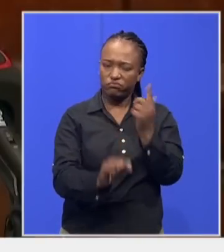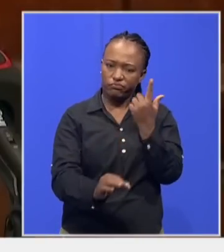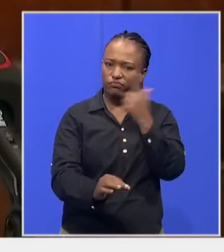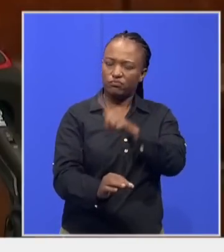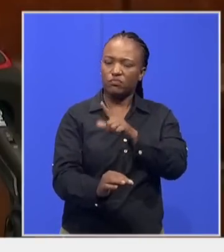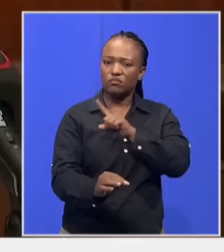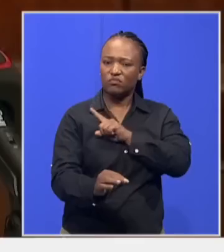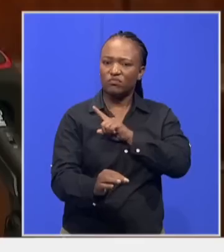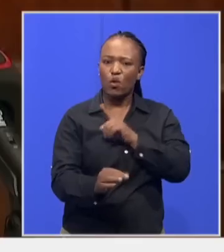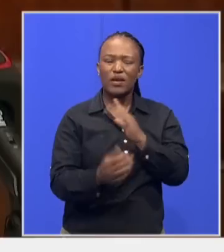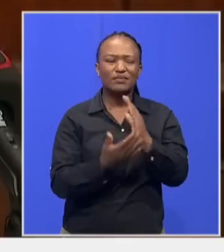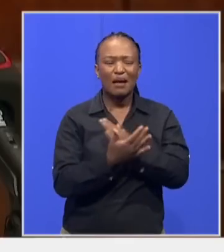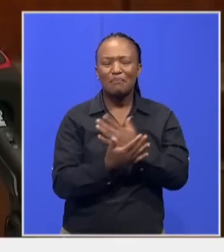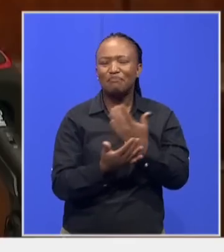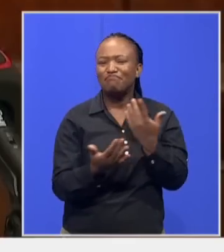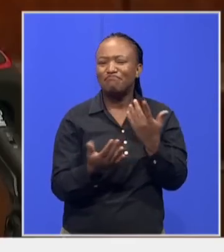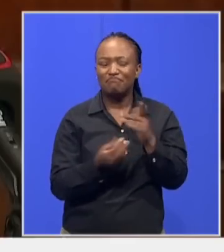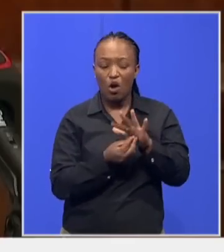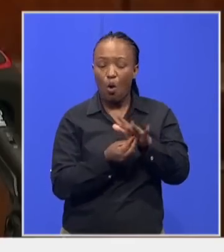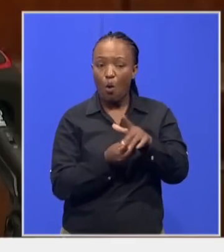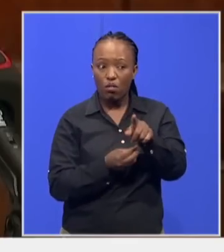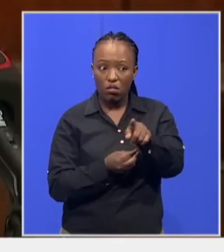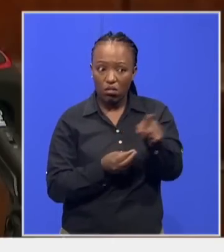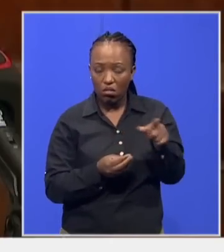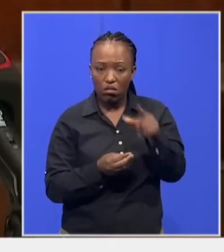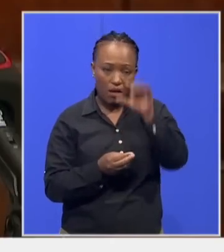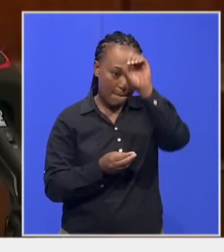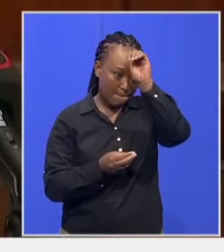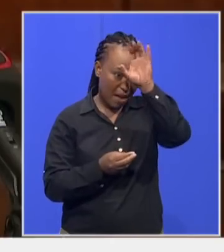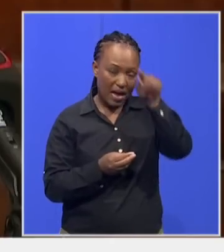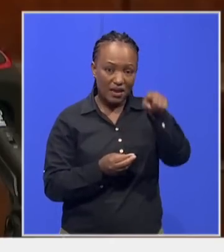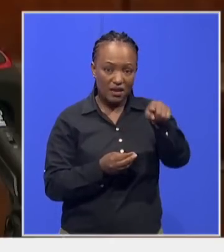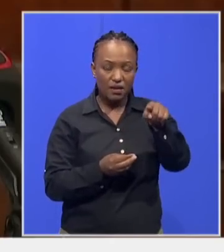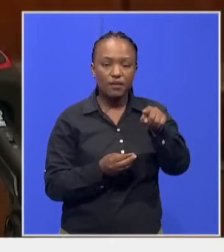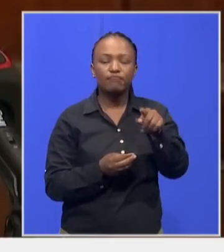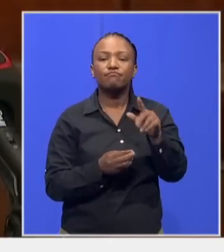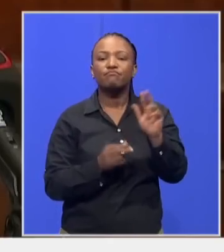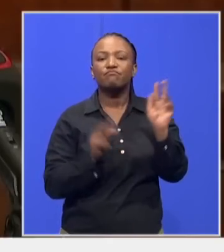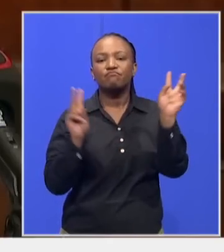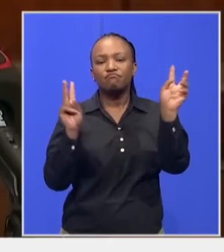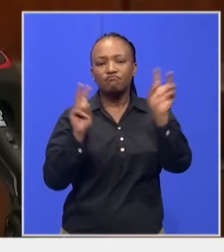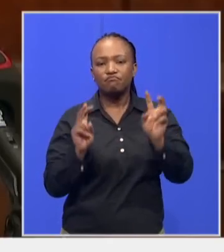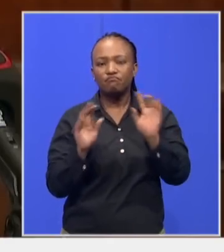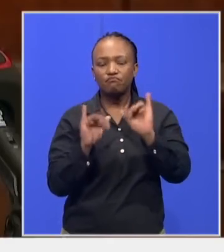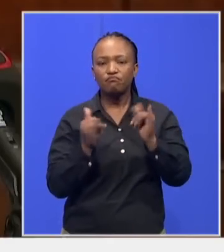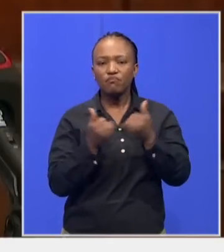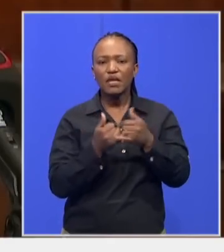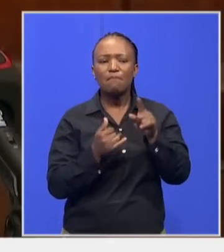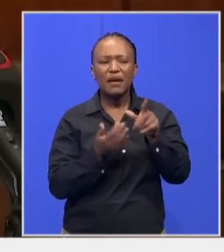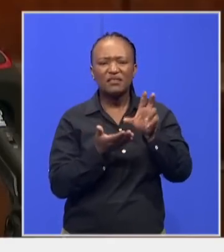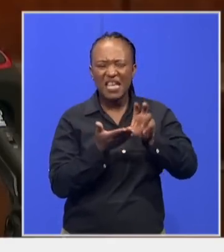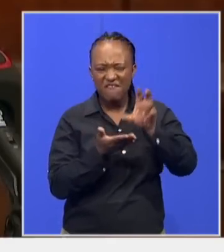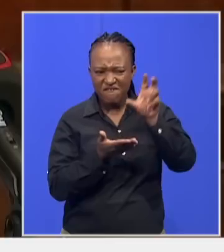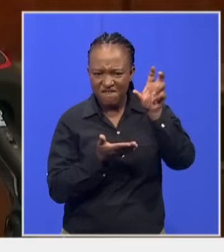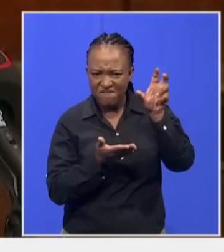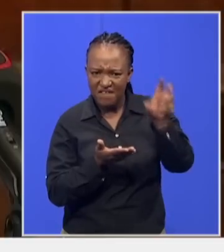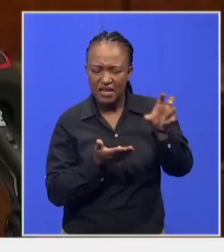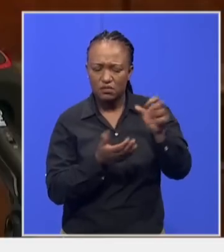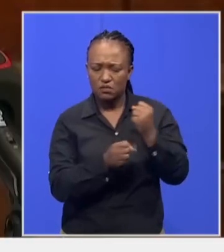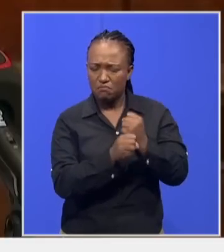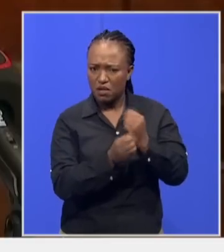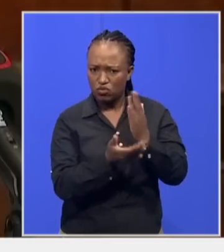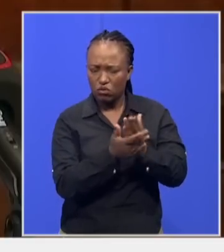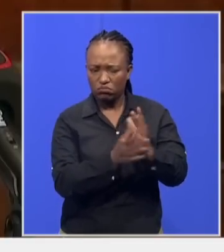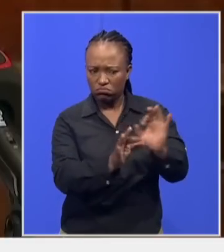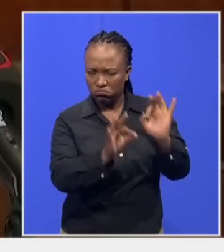plus mine. So what that means is that Eskom has got an obligation to invest in that coal mine to get the kind